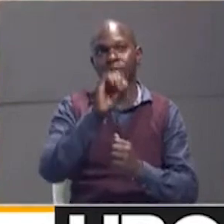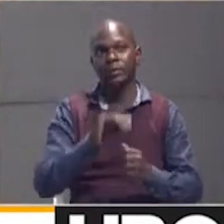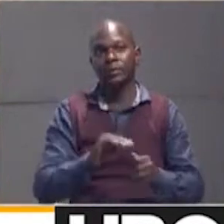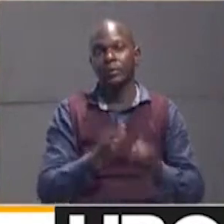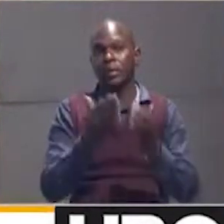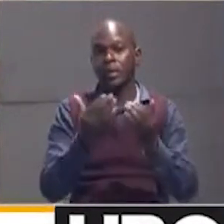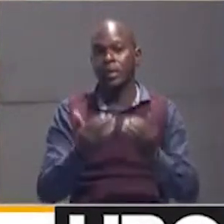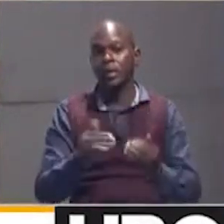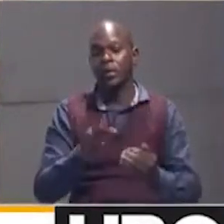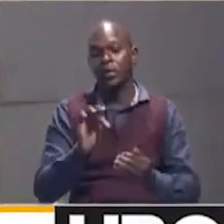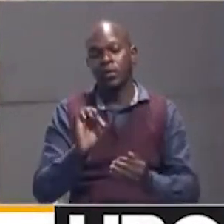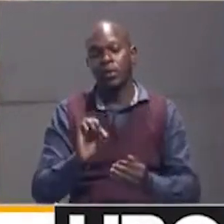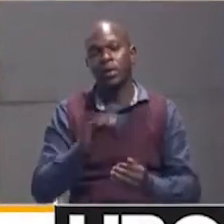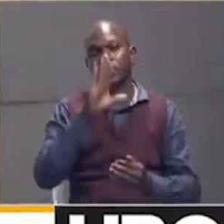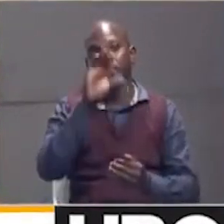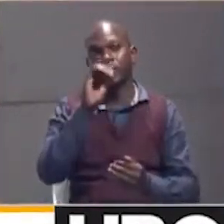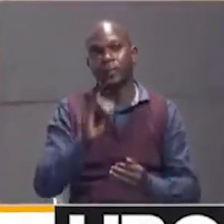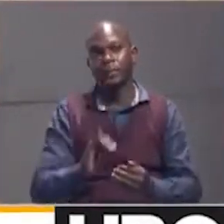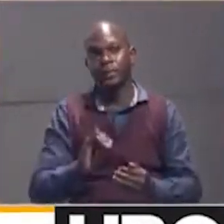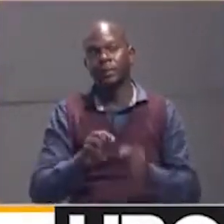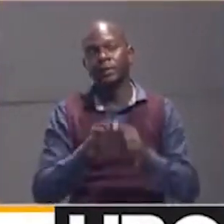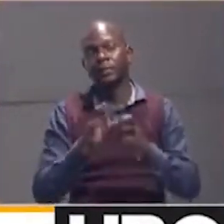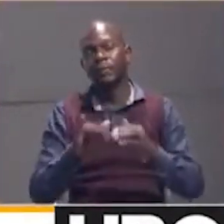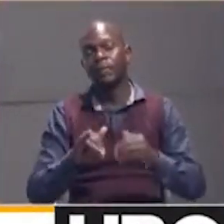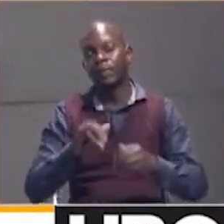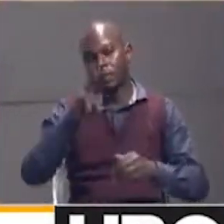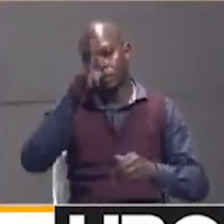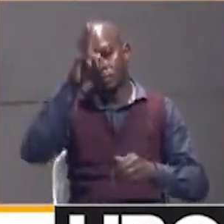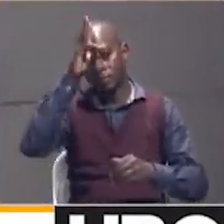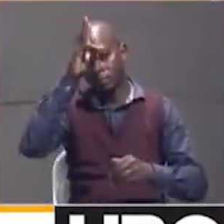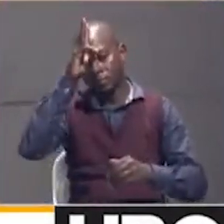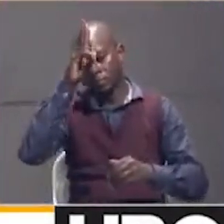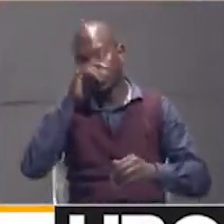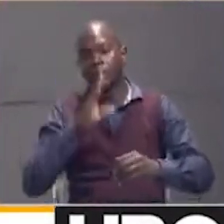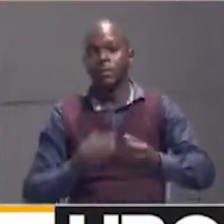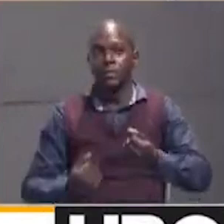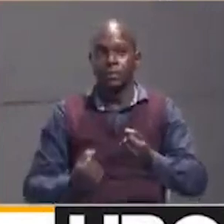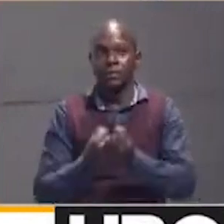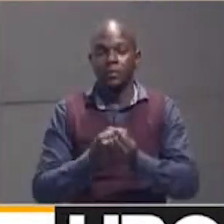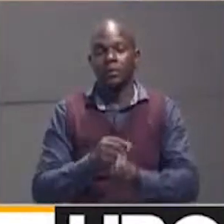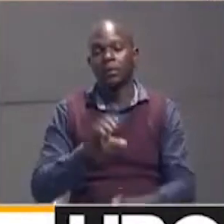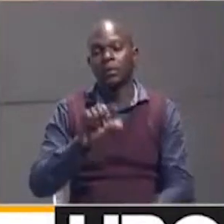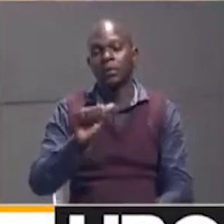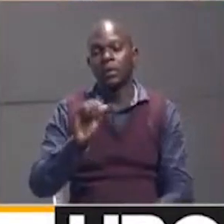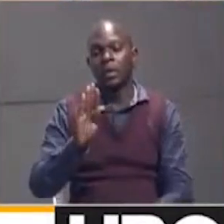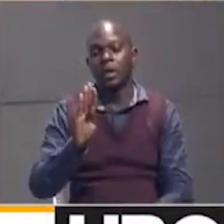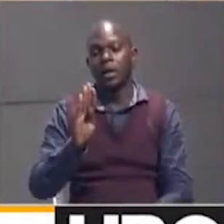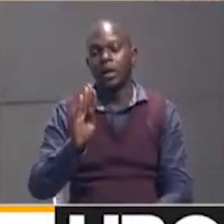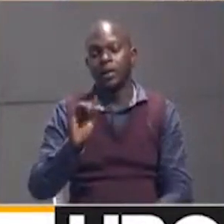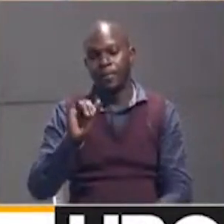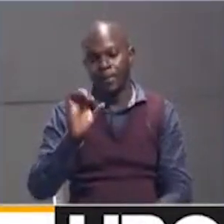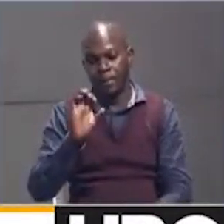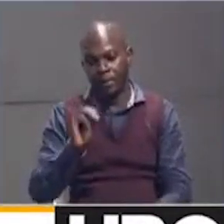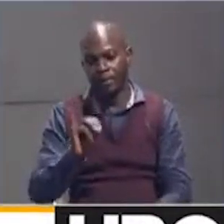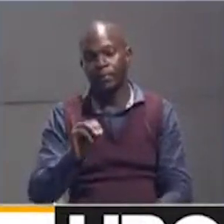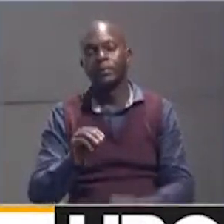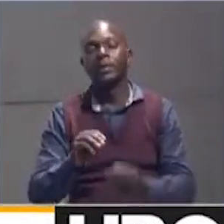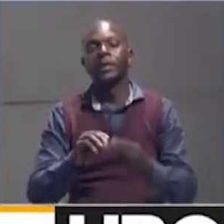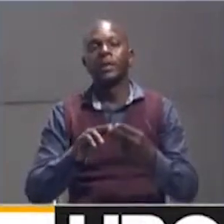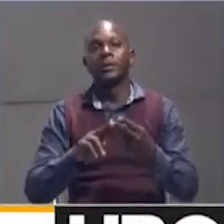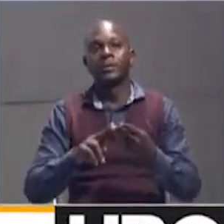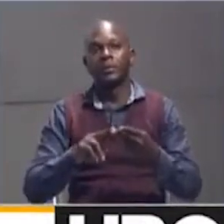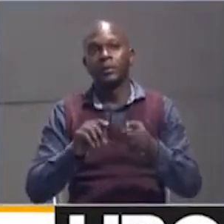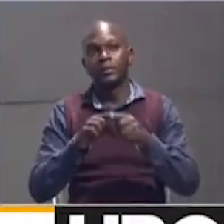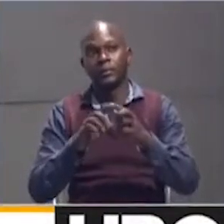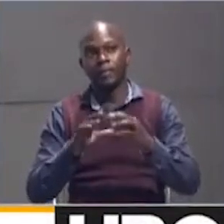the report focused on a selection of remote government-aided primary schools in Abim and Nabila Tuk, Karamoja sub-region, as well